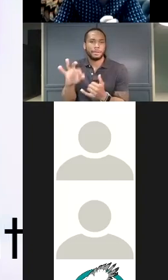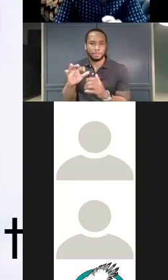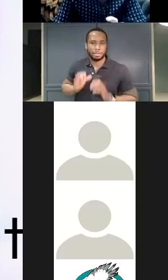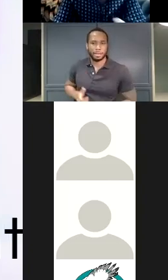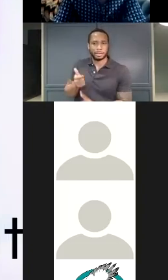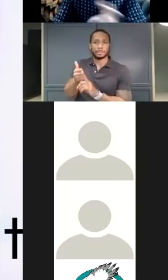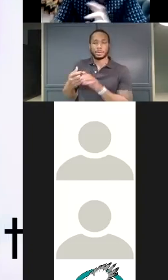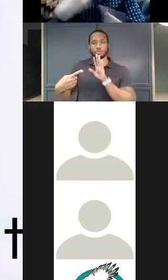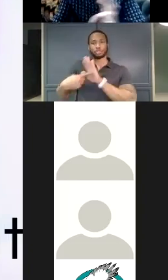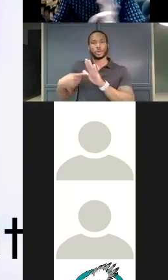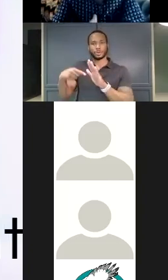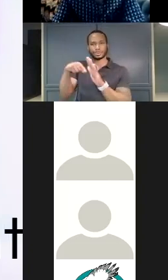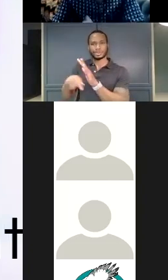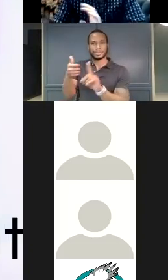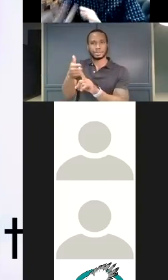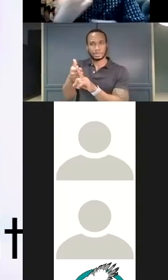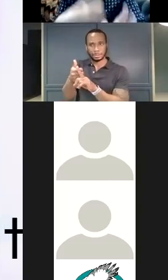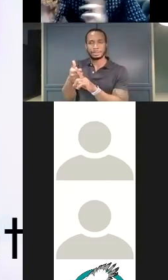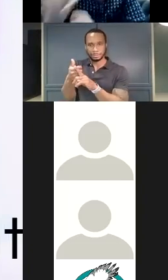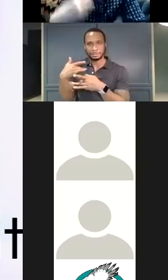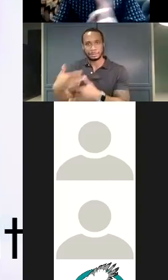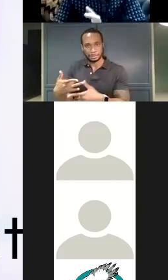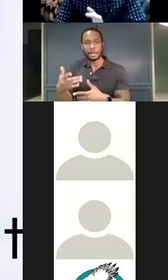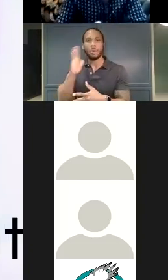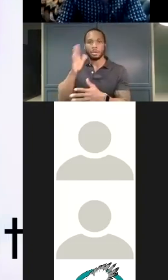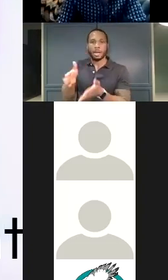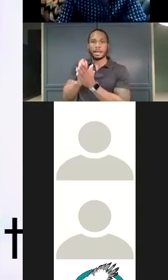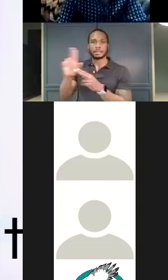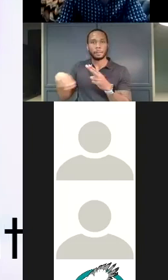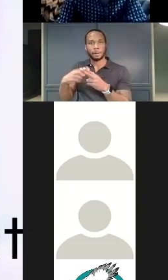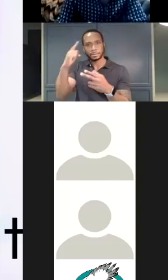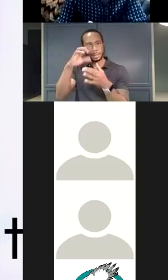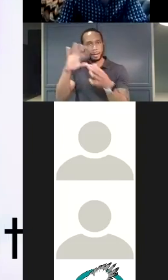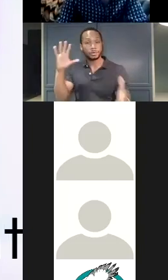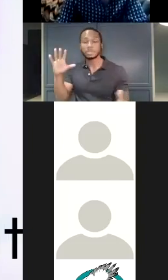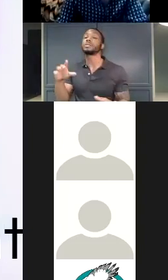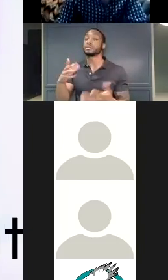exhibiting suicidality? And I'm about to ask about psychosis as well. So tell me about both.